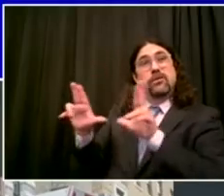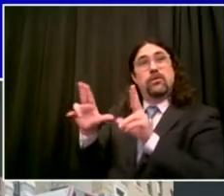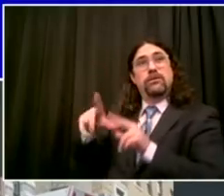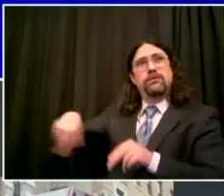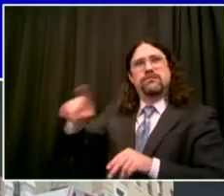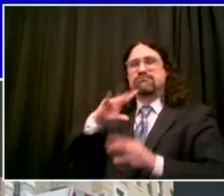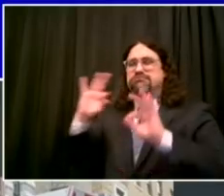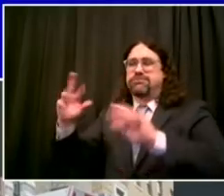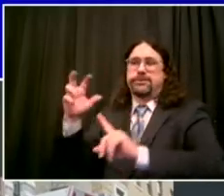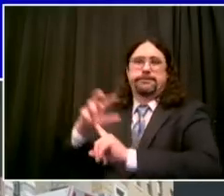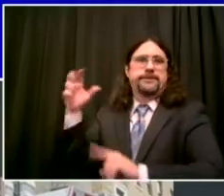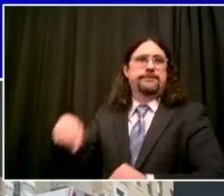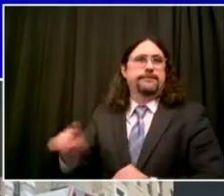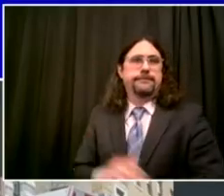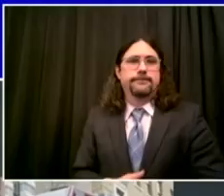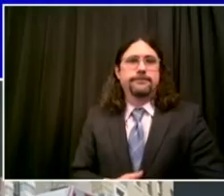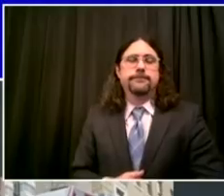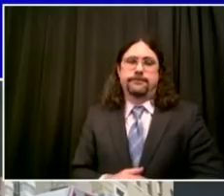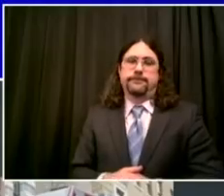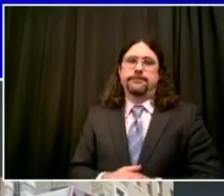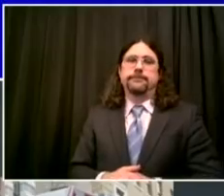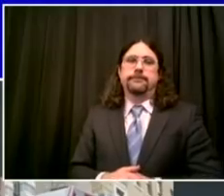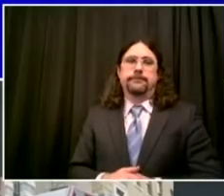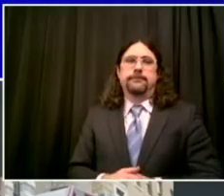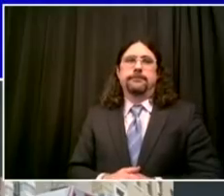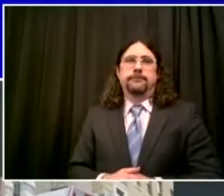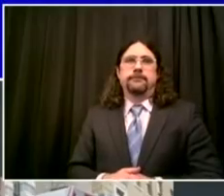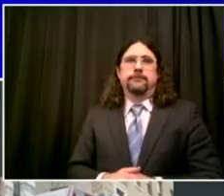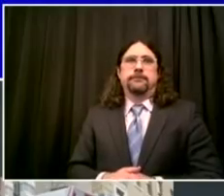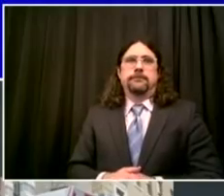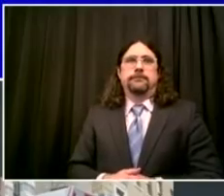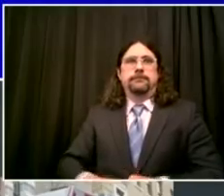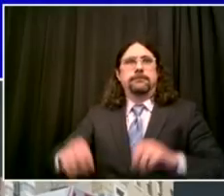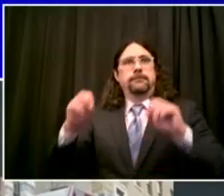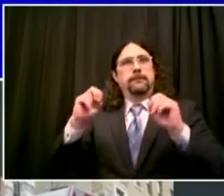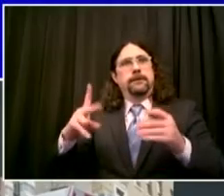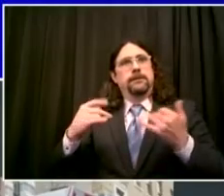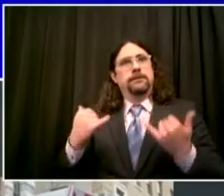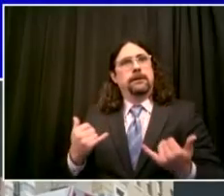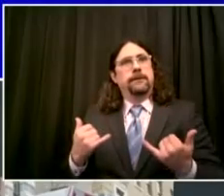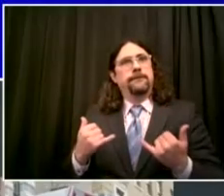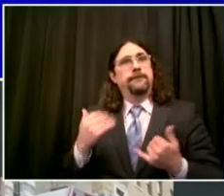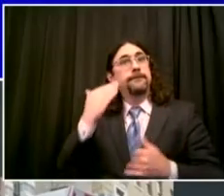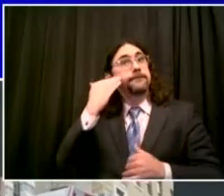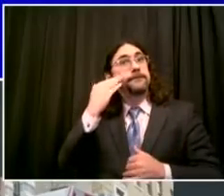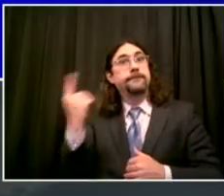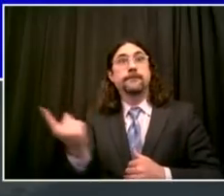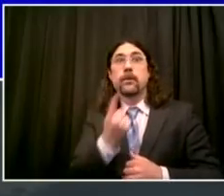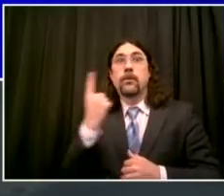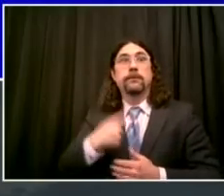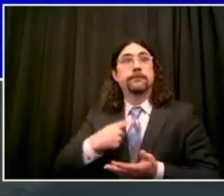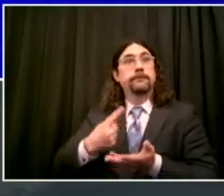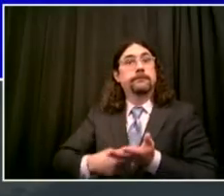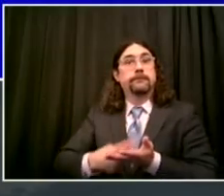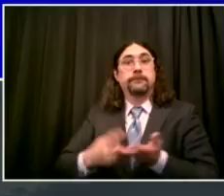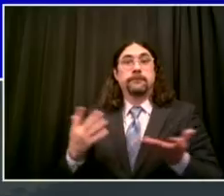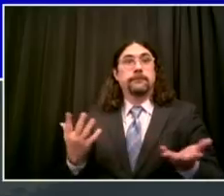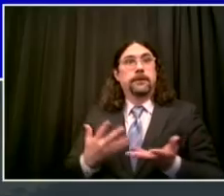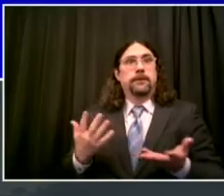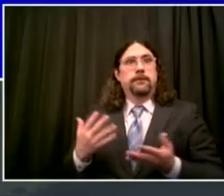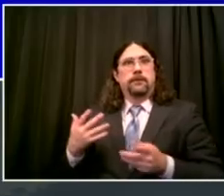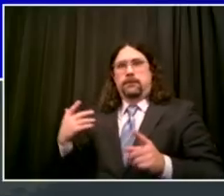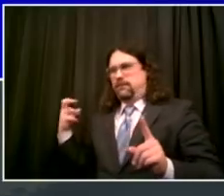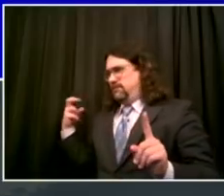Okay. Every time we get together, we talk about where we stand in this crisis. And on Friday,